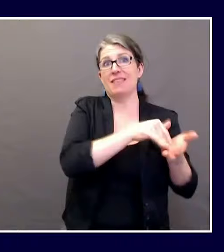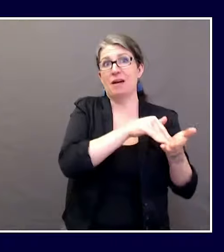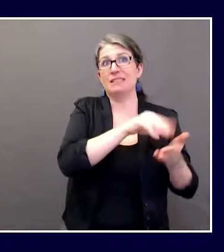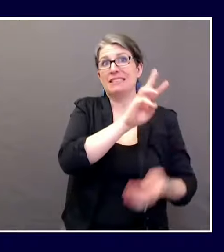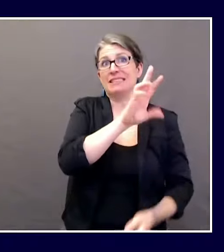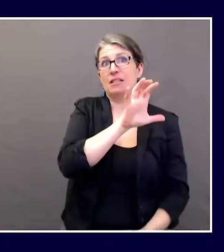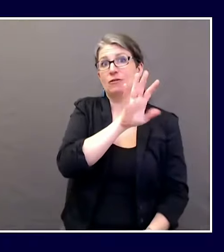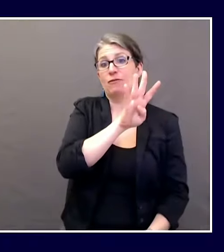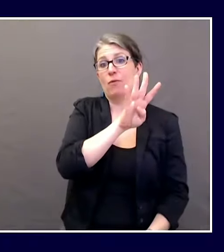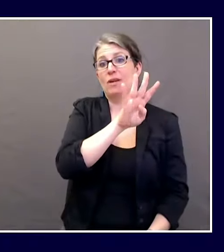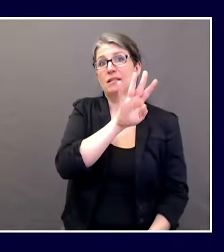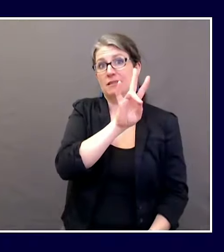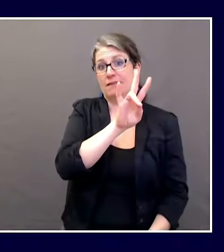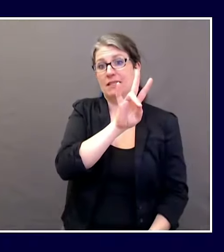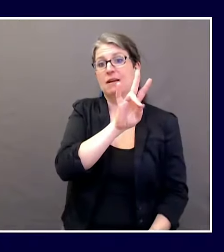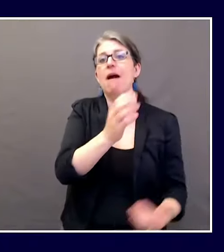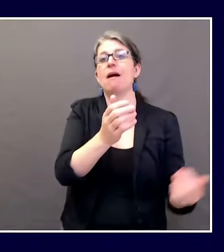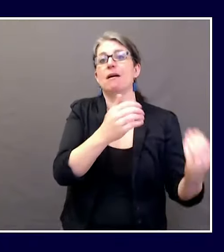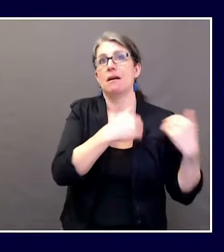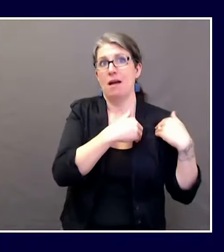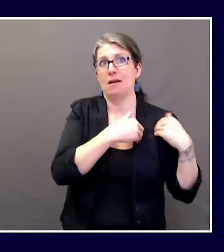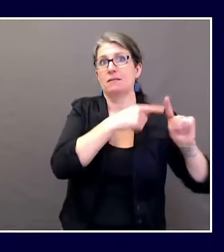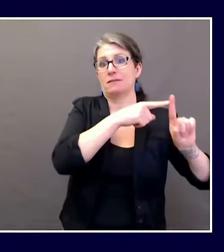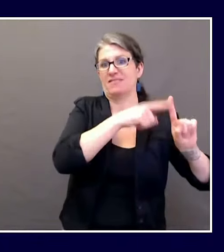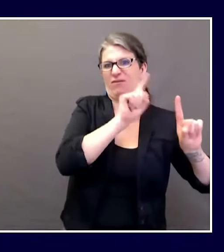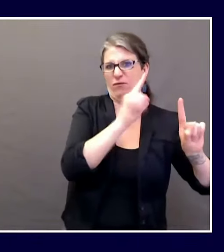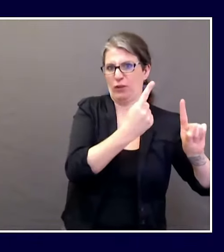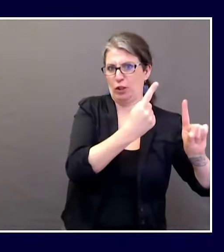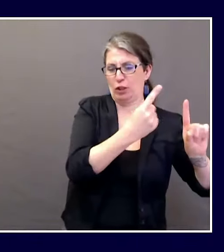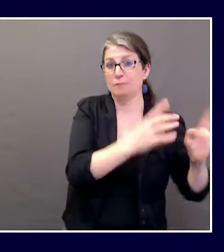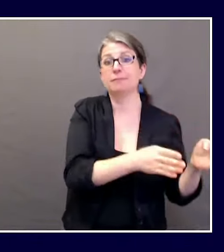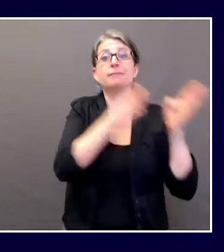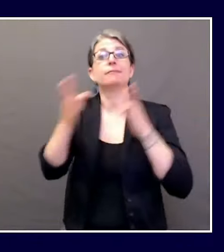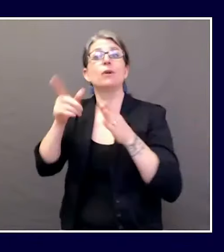387,648 are first doses, and